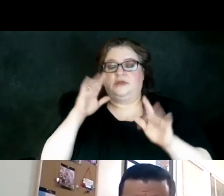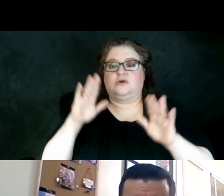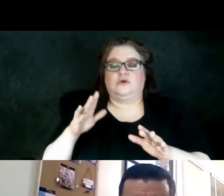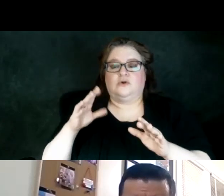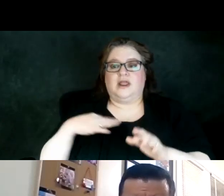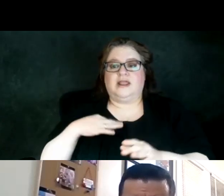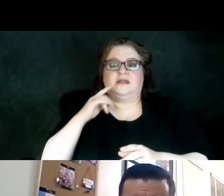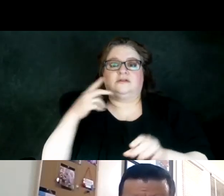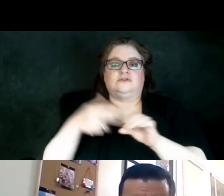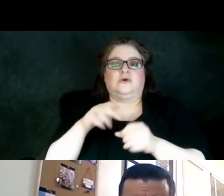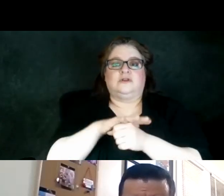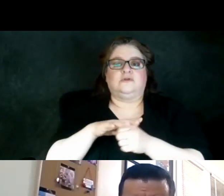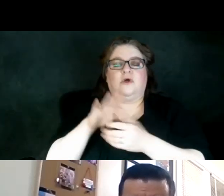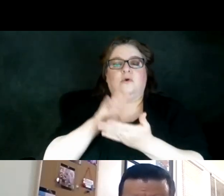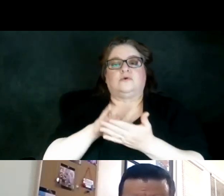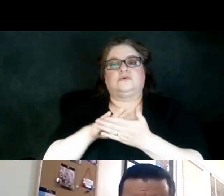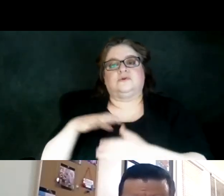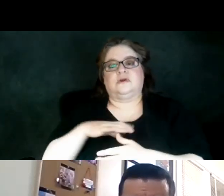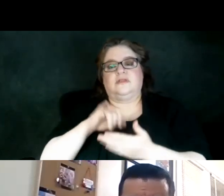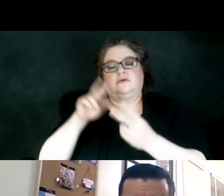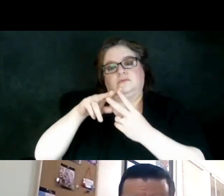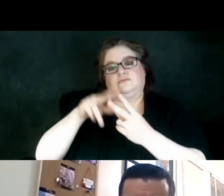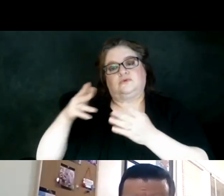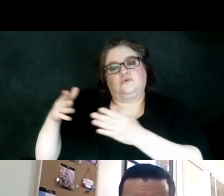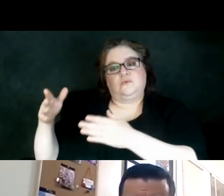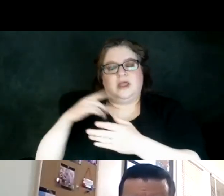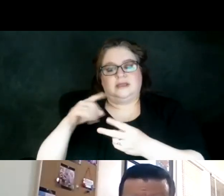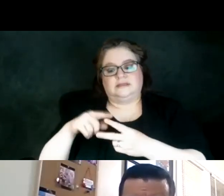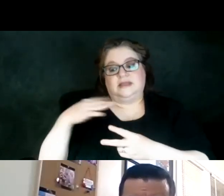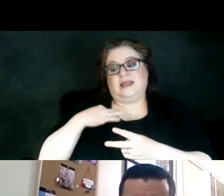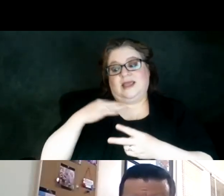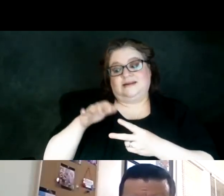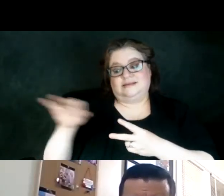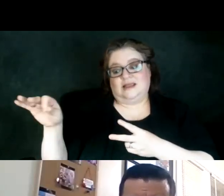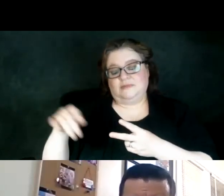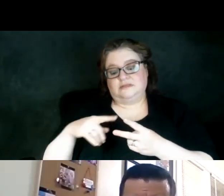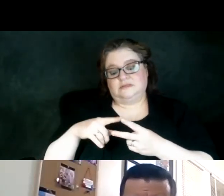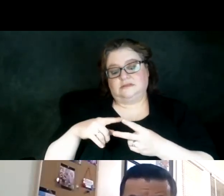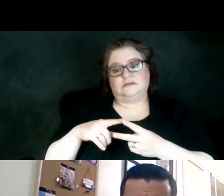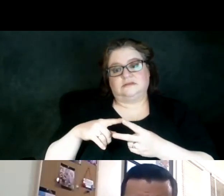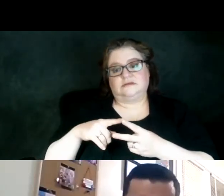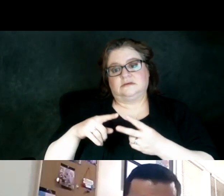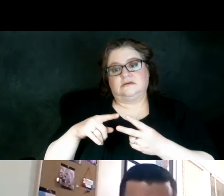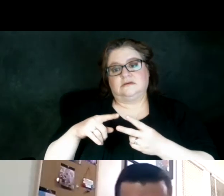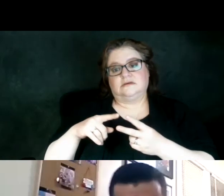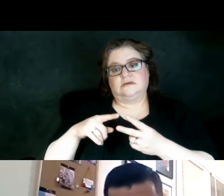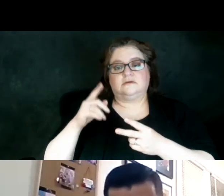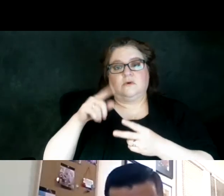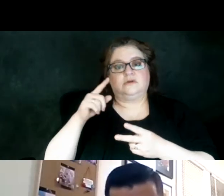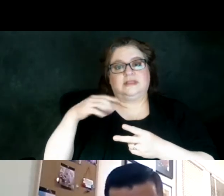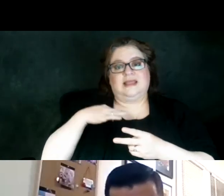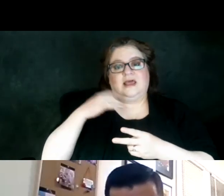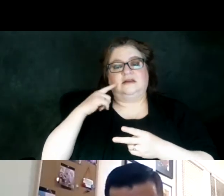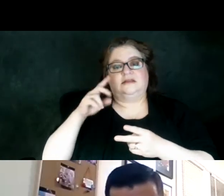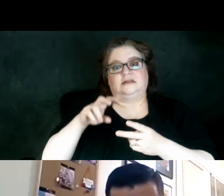your local school council. Those would be my two recommended ways, either viewing their candidate statements attending a candidate forum